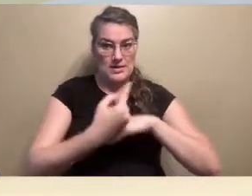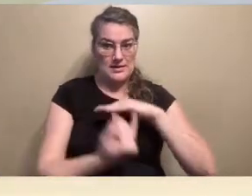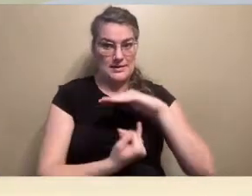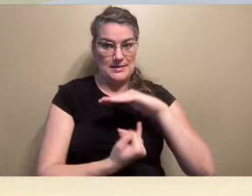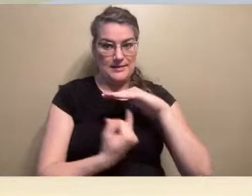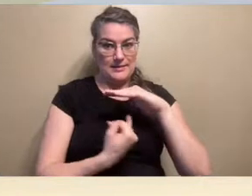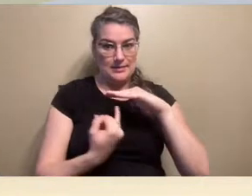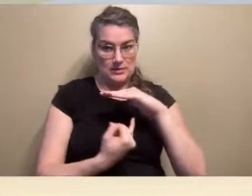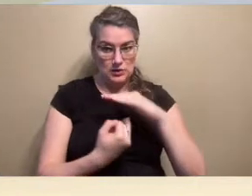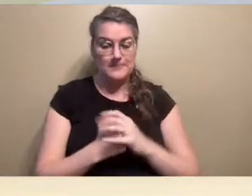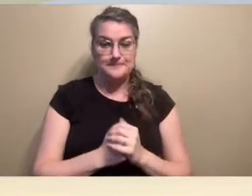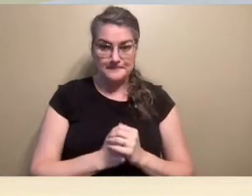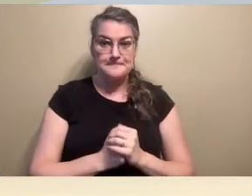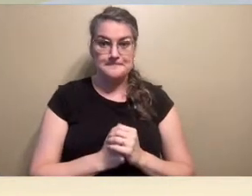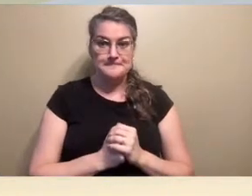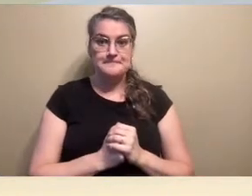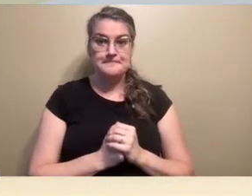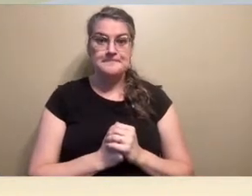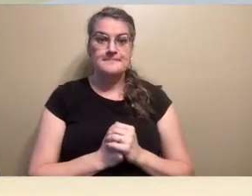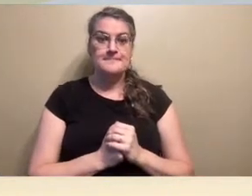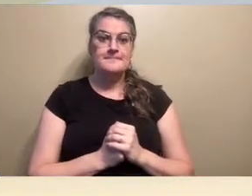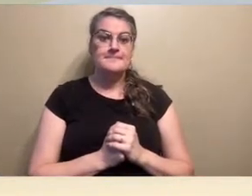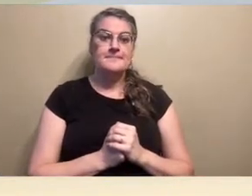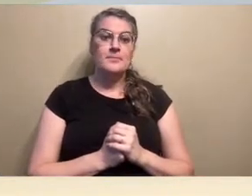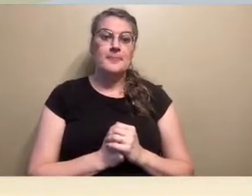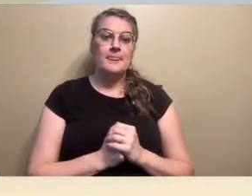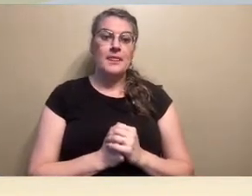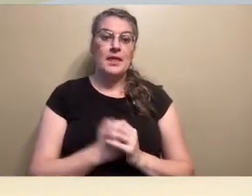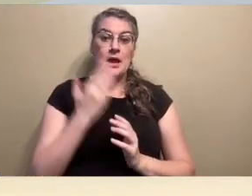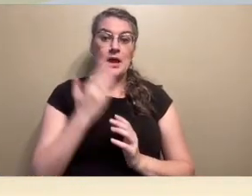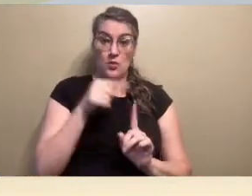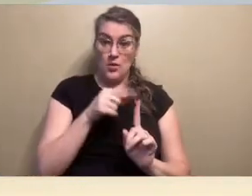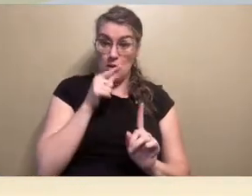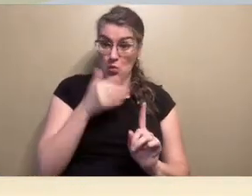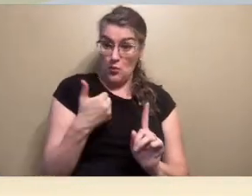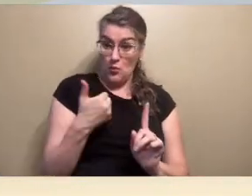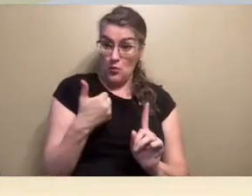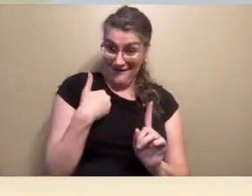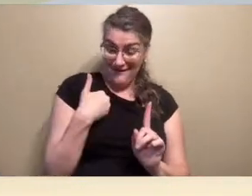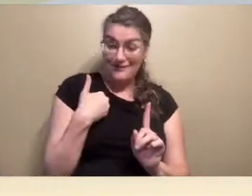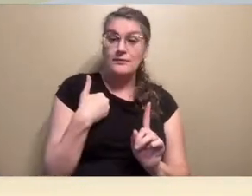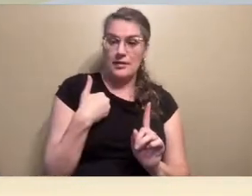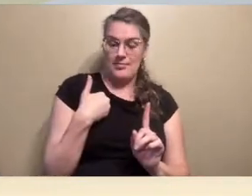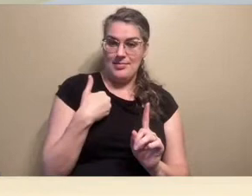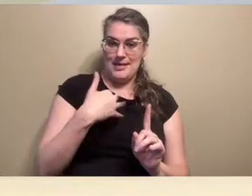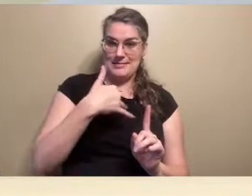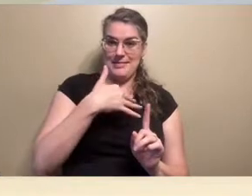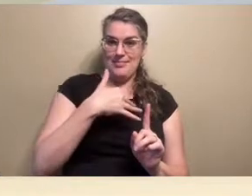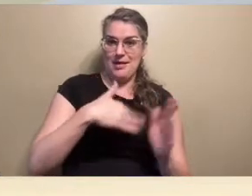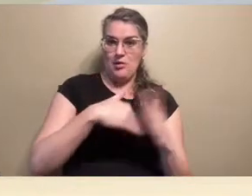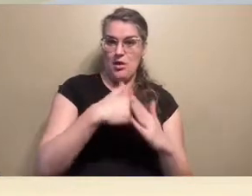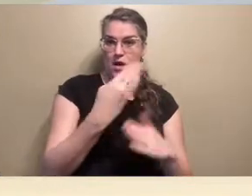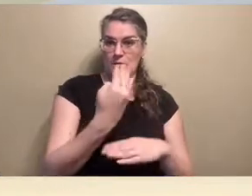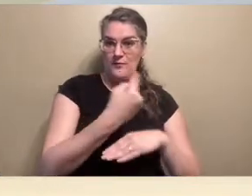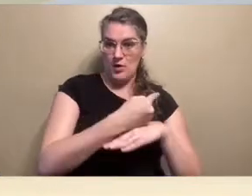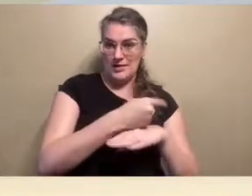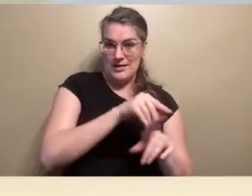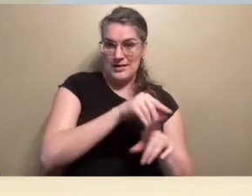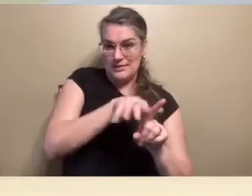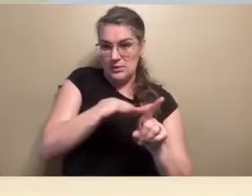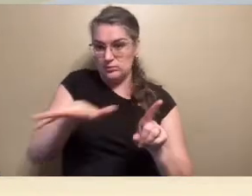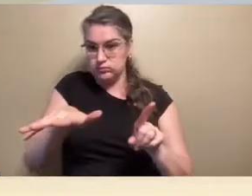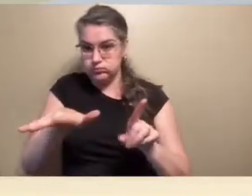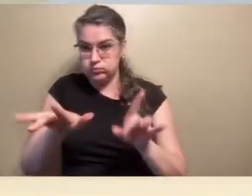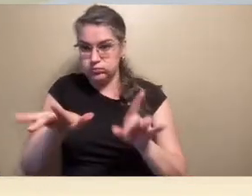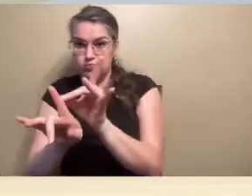that 14 days. And really, we talked about how effective the vaccines are and how many